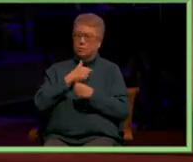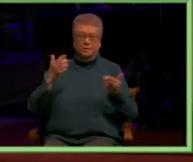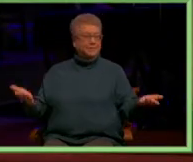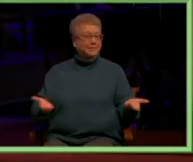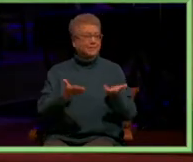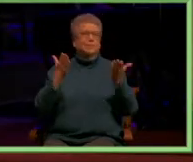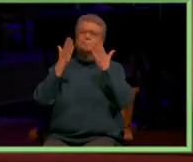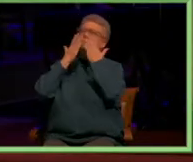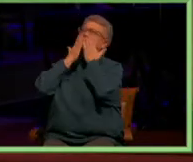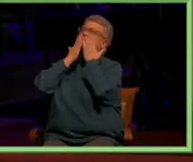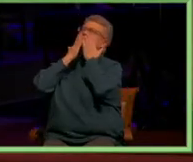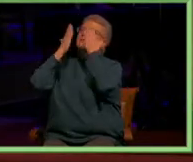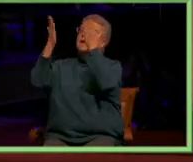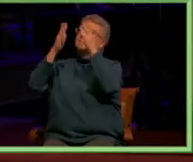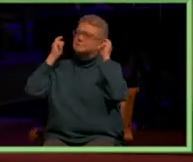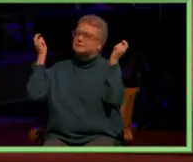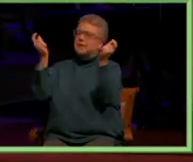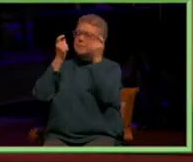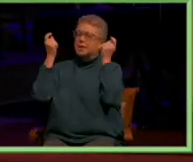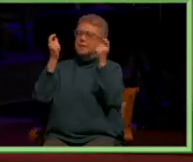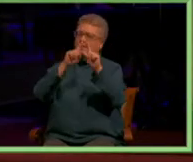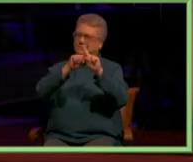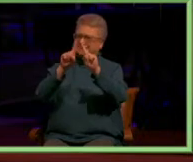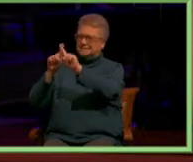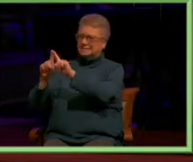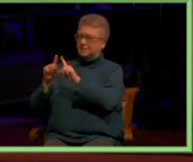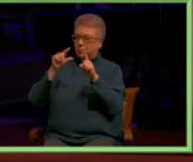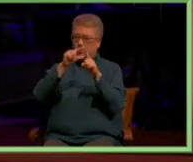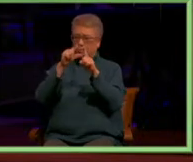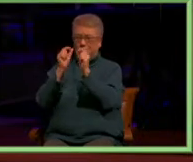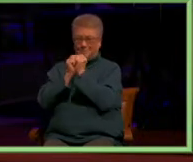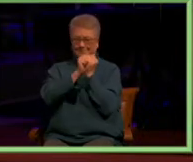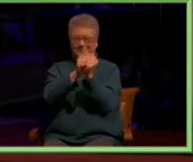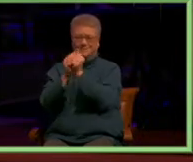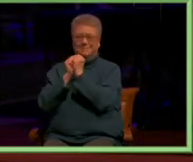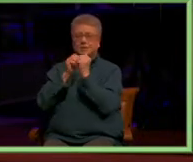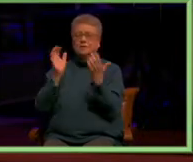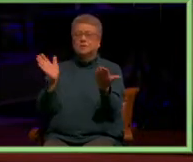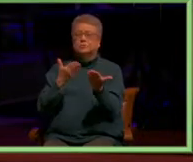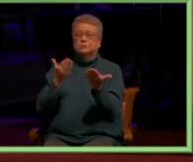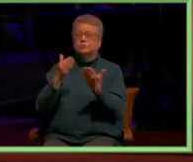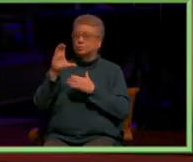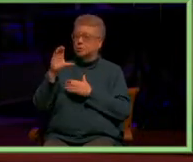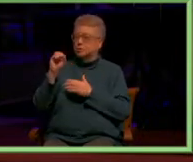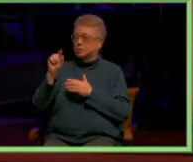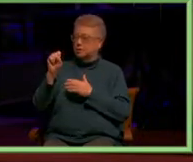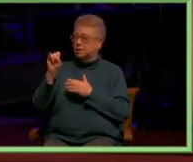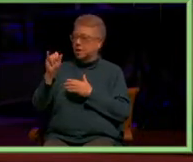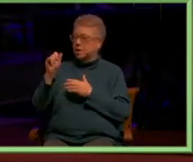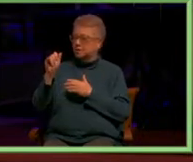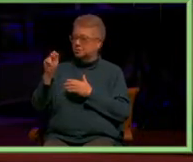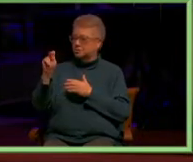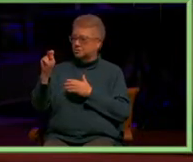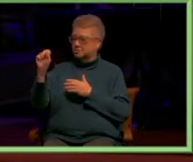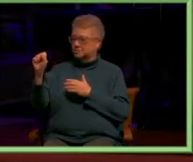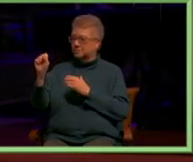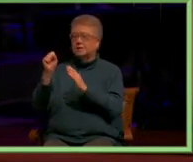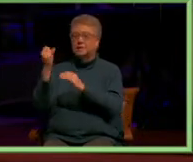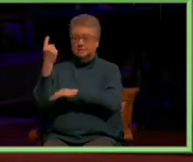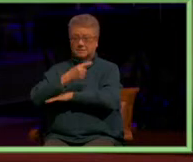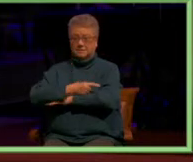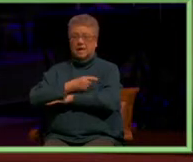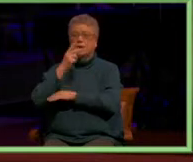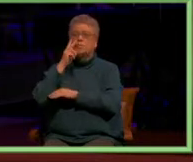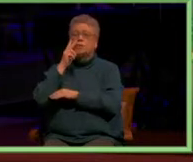able to celebrate these words together. And so as you turn to Colossians today, we look at the idea of peace, and